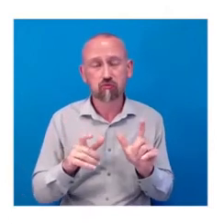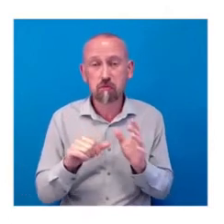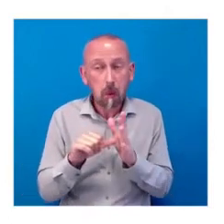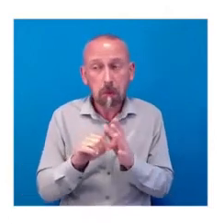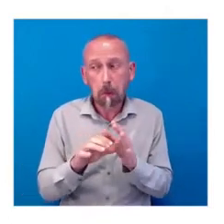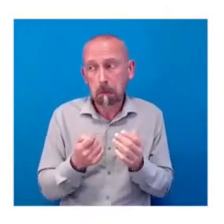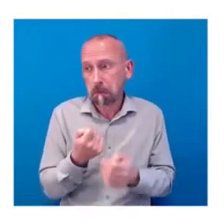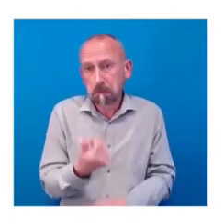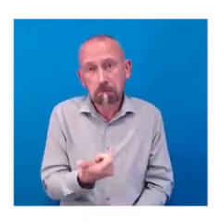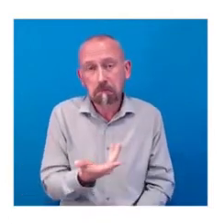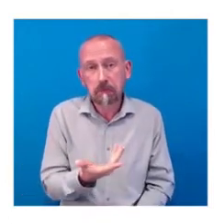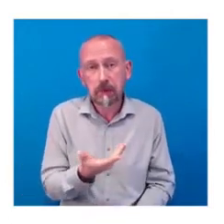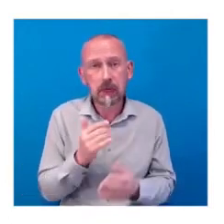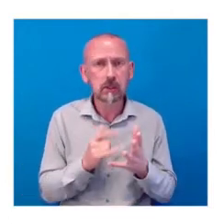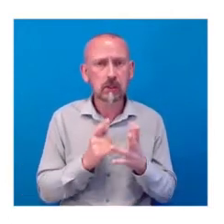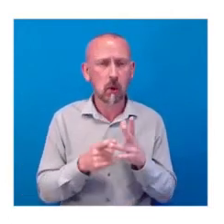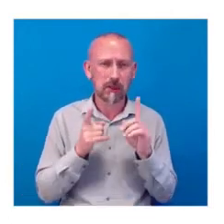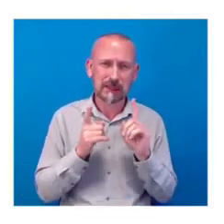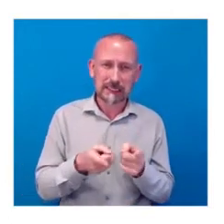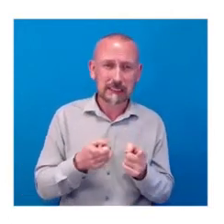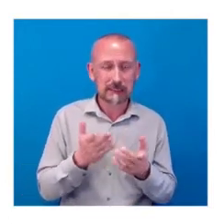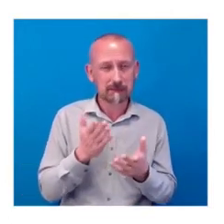such a fantastic backdrop of